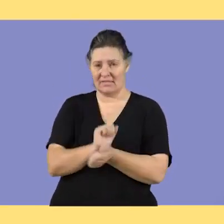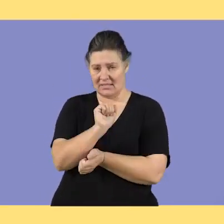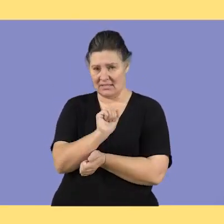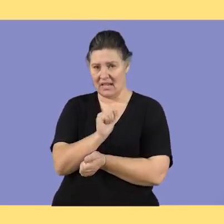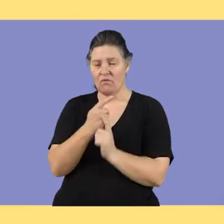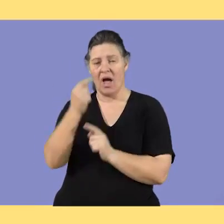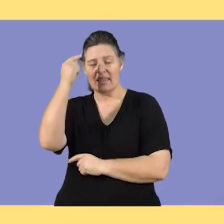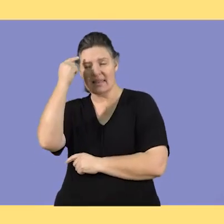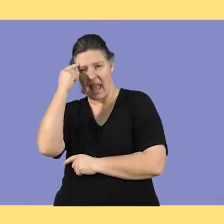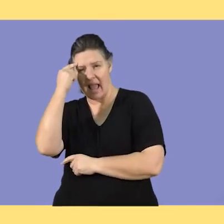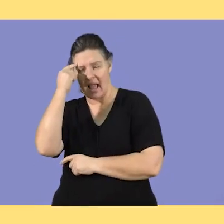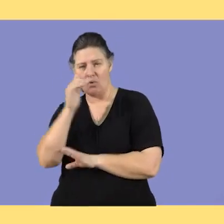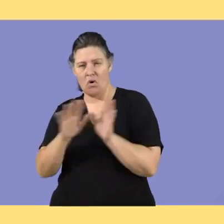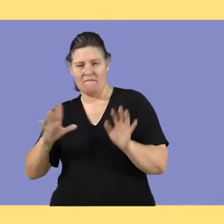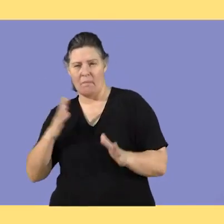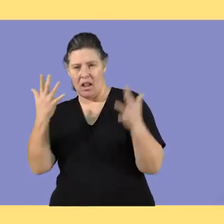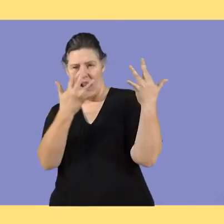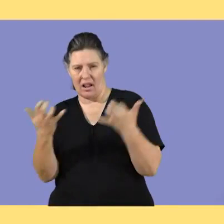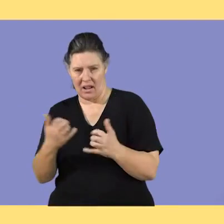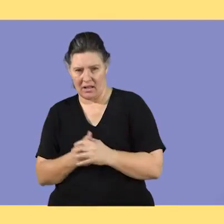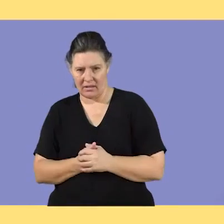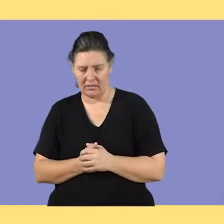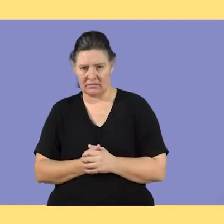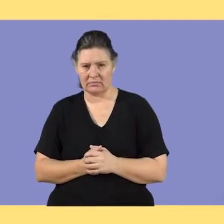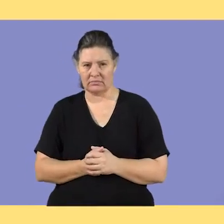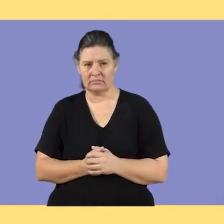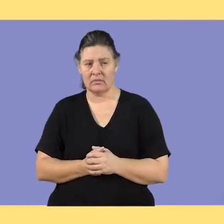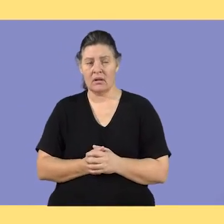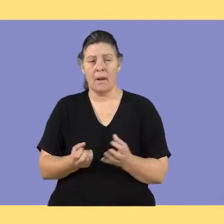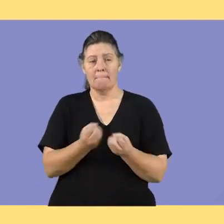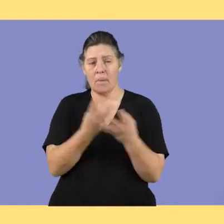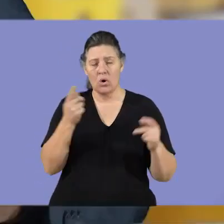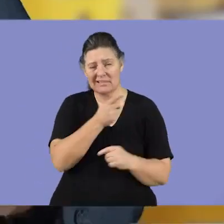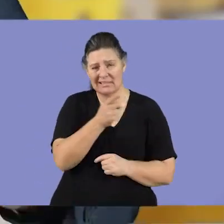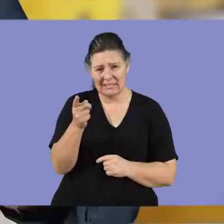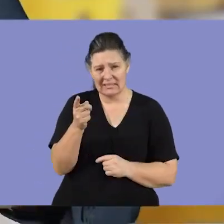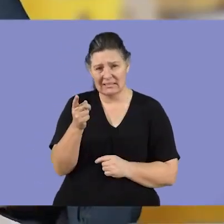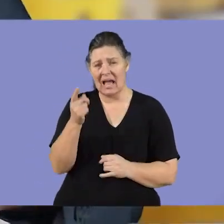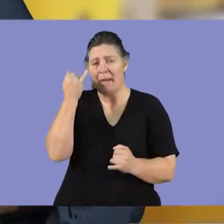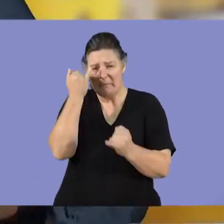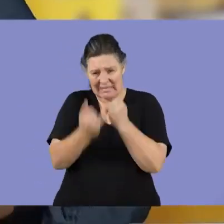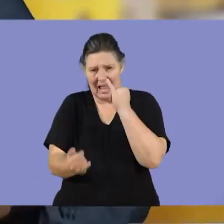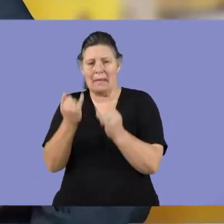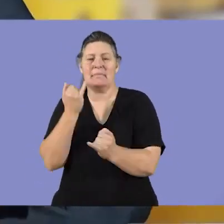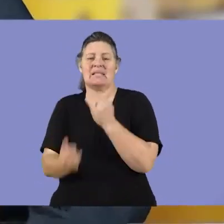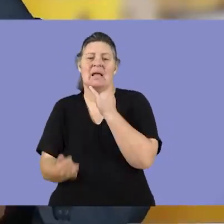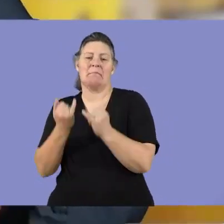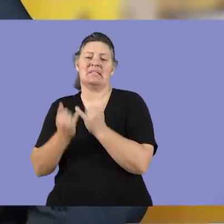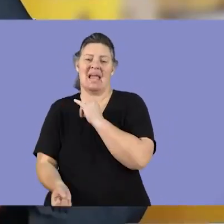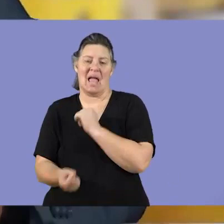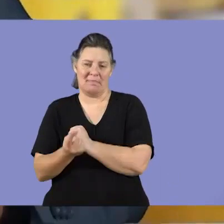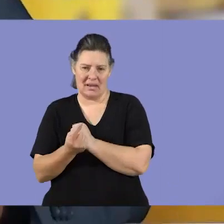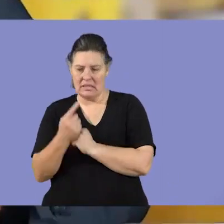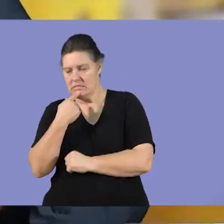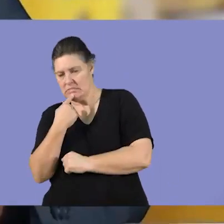think indigenous bookkeeping. Now, there are errors that most of you make when you are faced with such